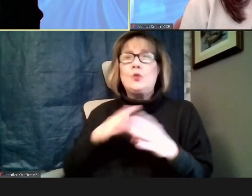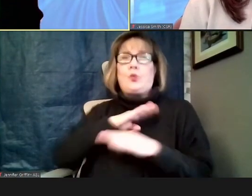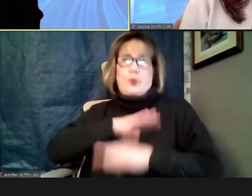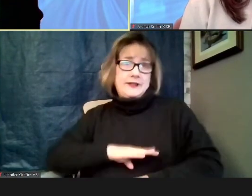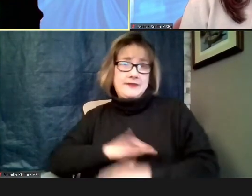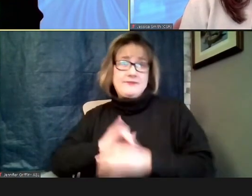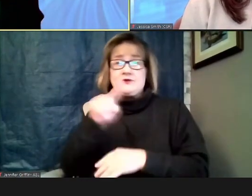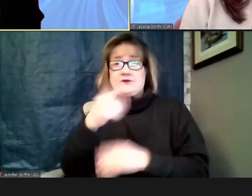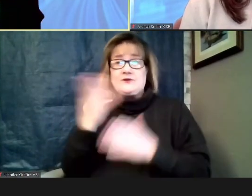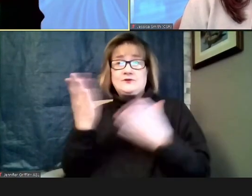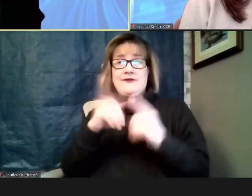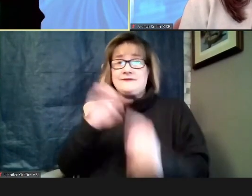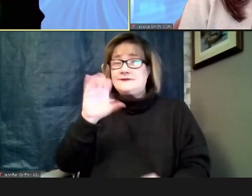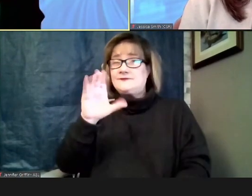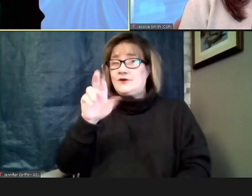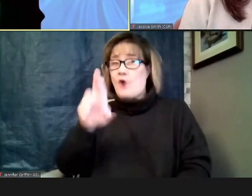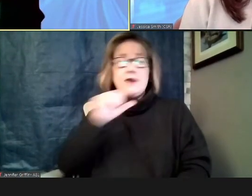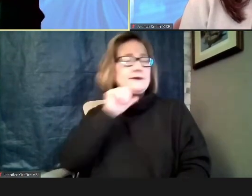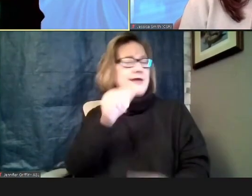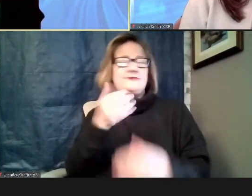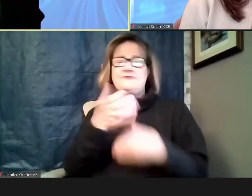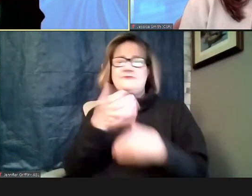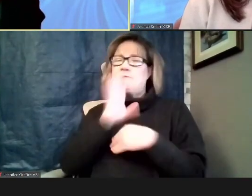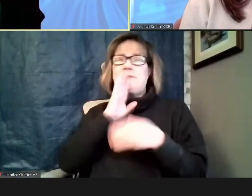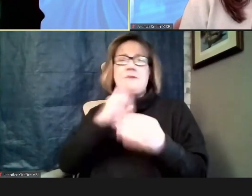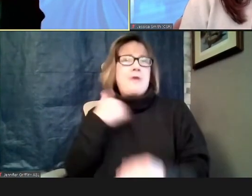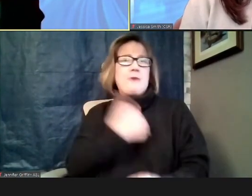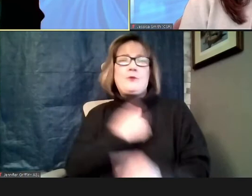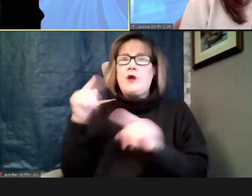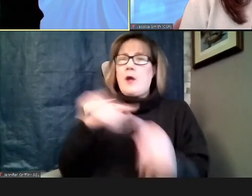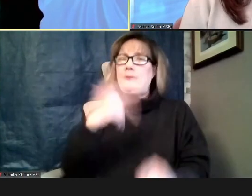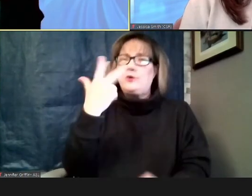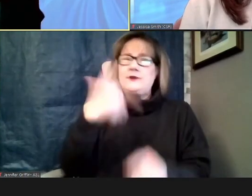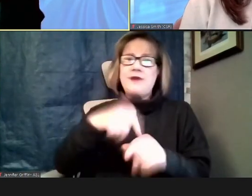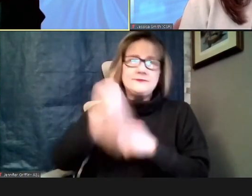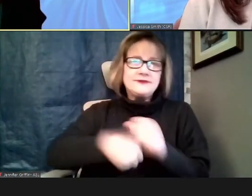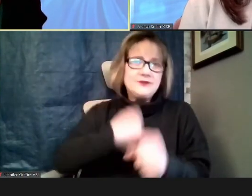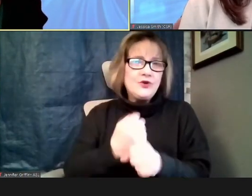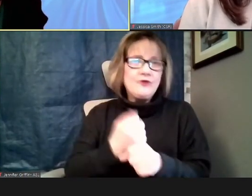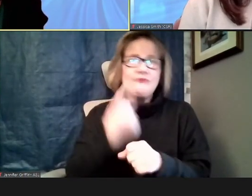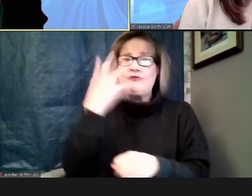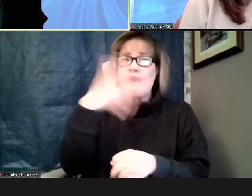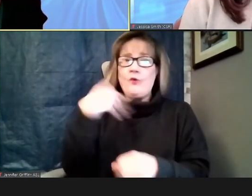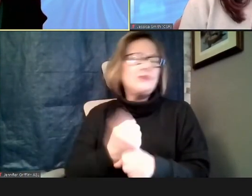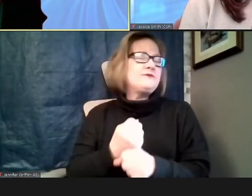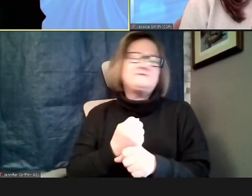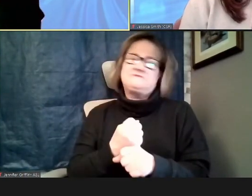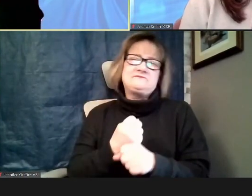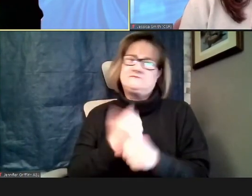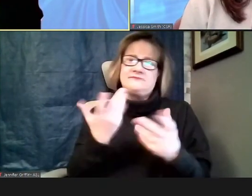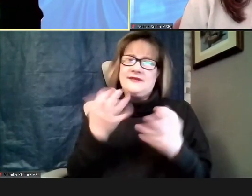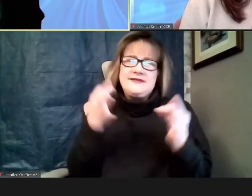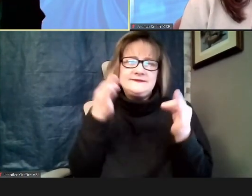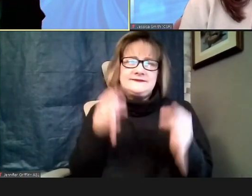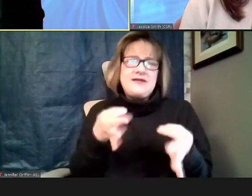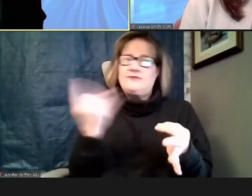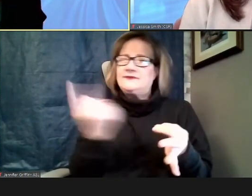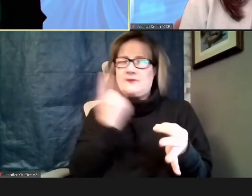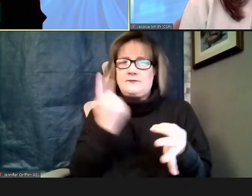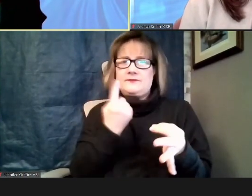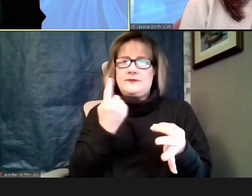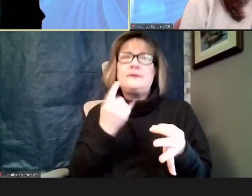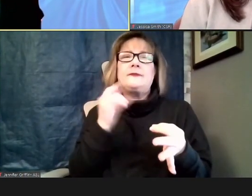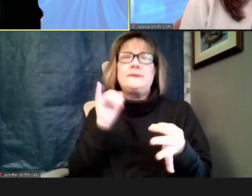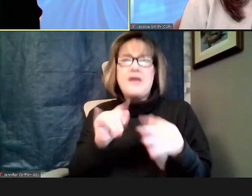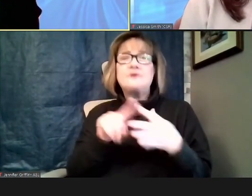as an ECR doesn't make you have to be a member coming 3 times a year for 4 years. It's definitely something that starts your